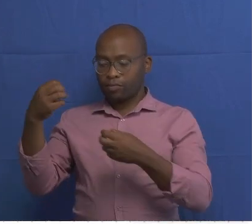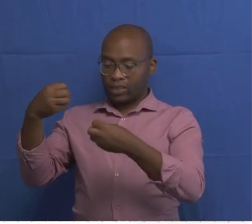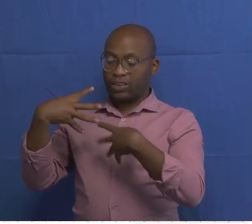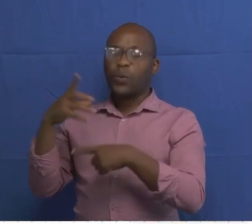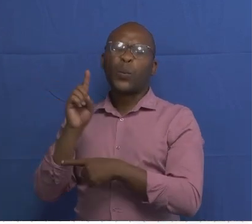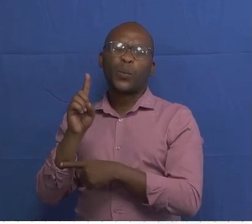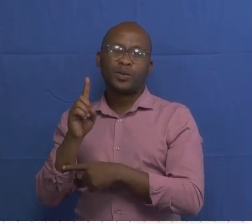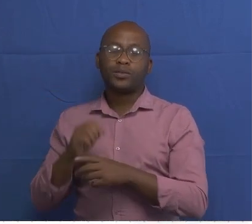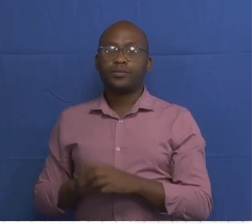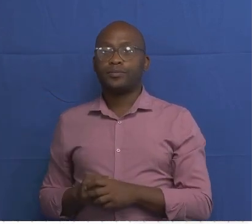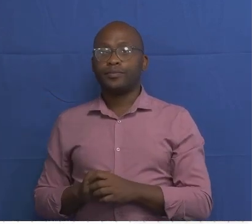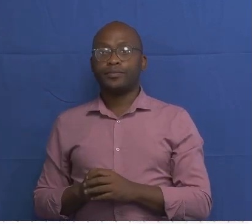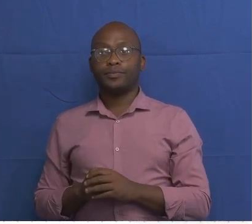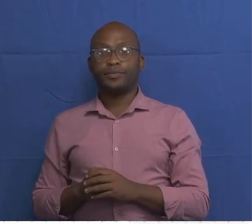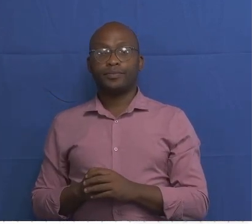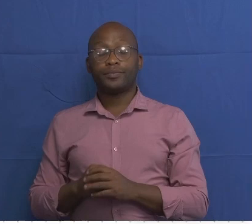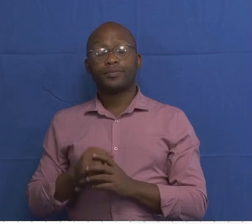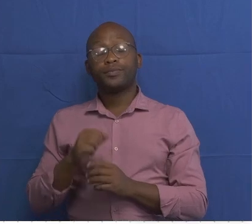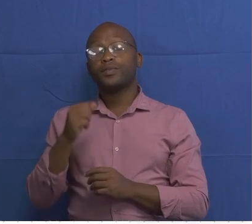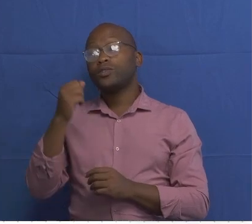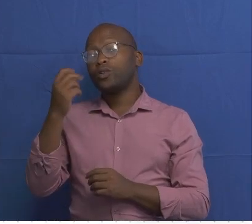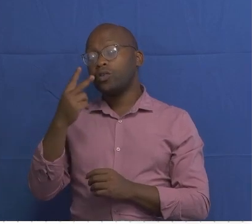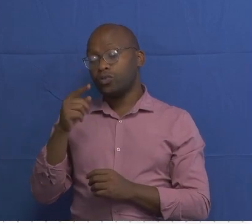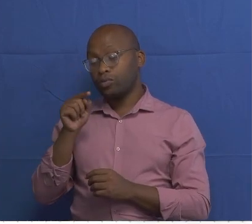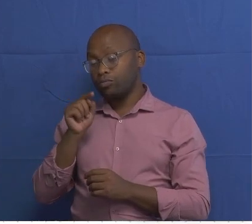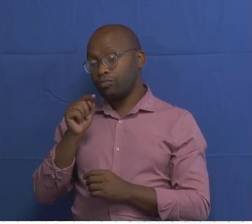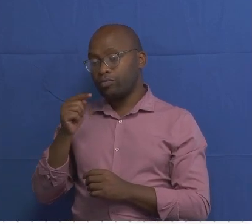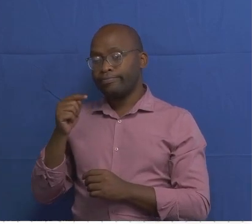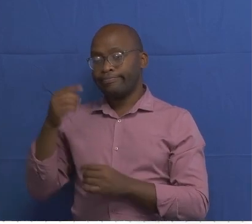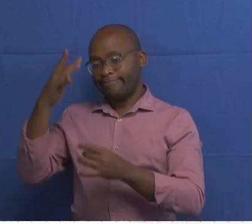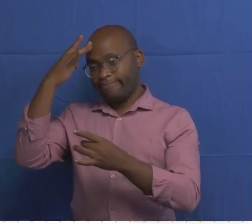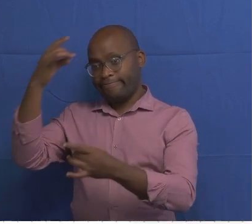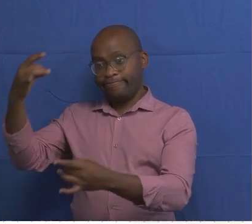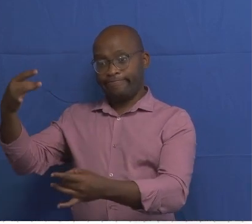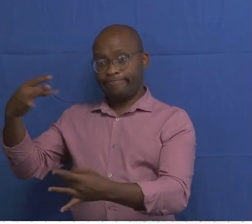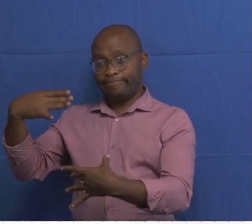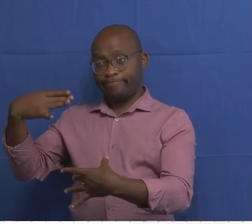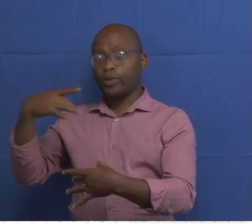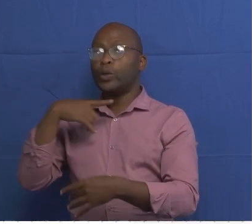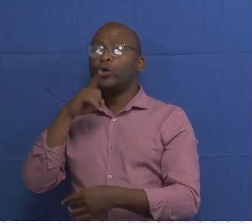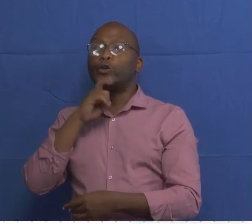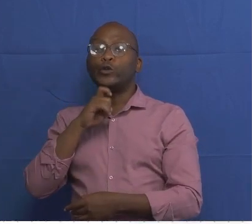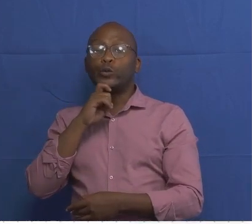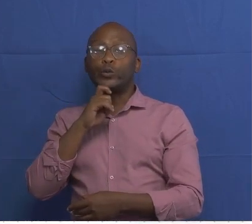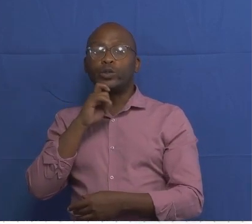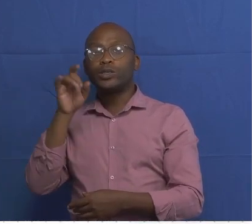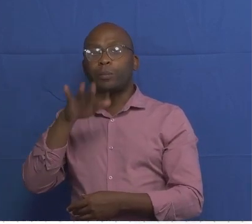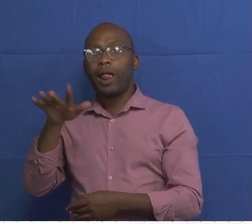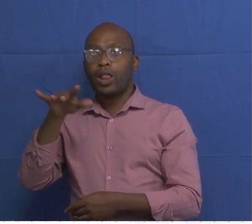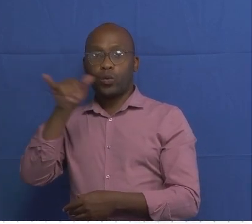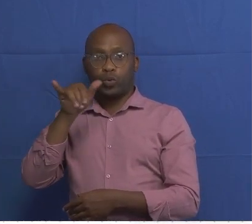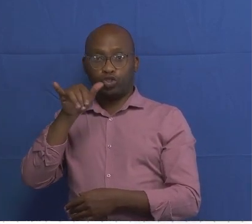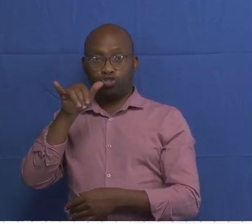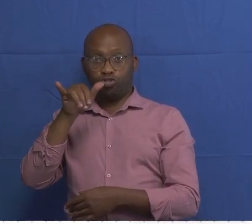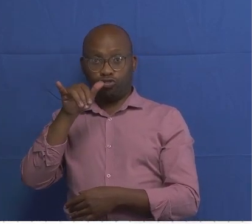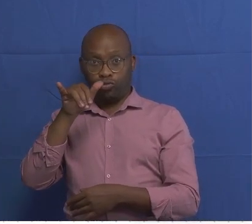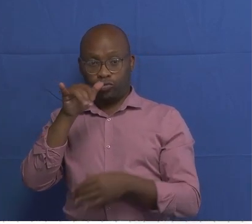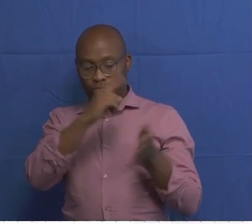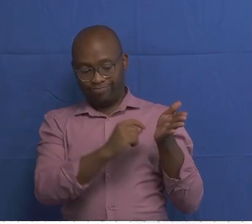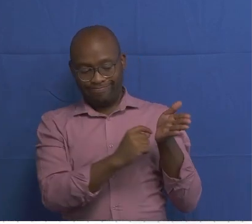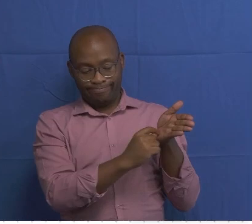one, also we have been told that these are the letters that we should use. Okay, now for the first one, it